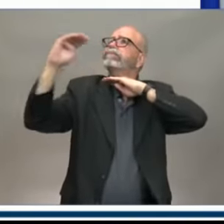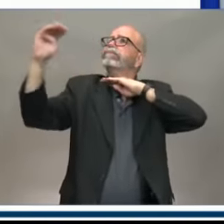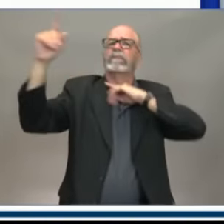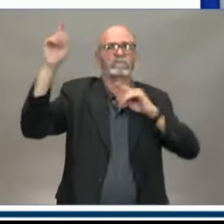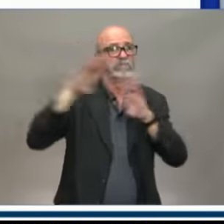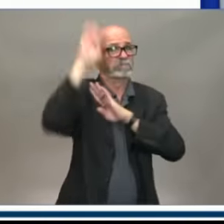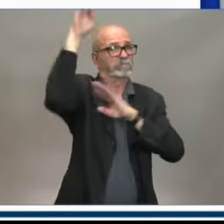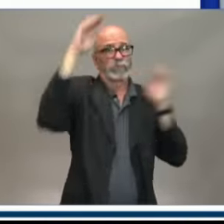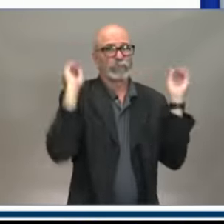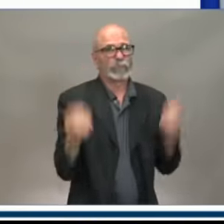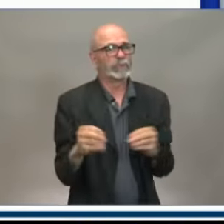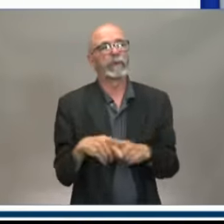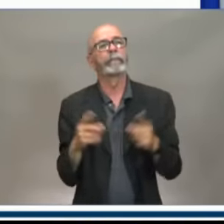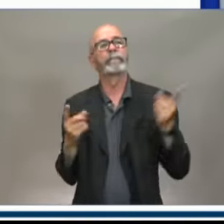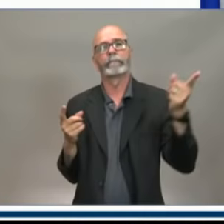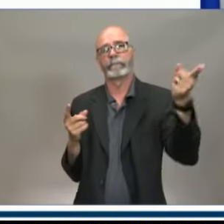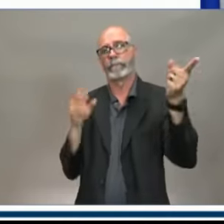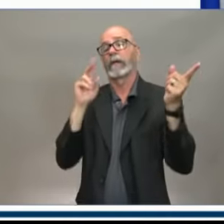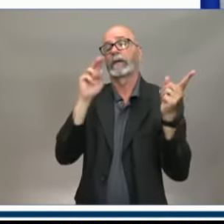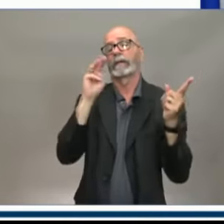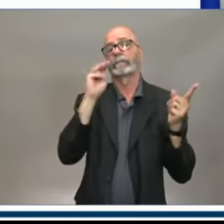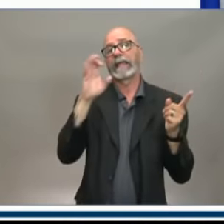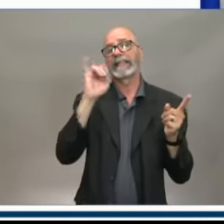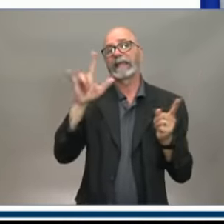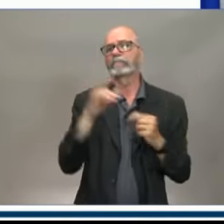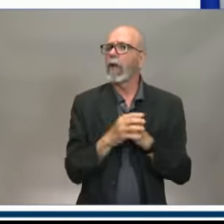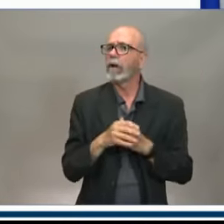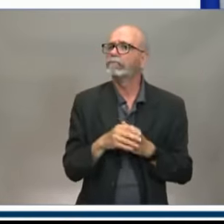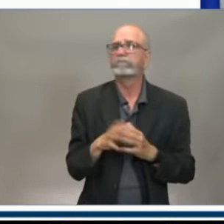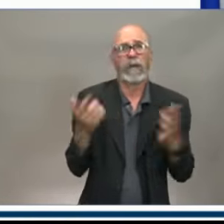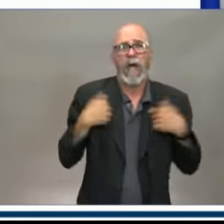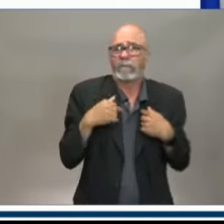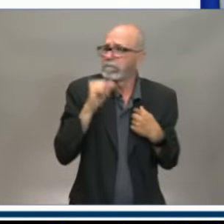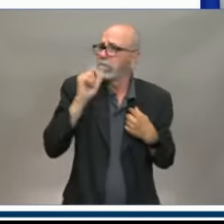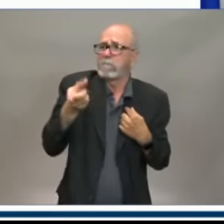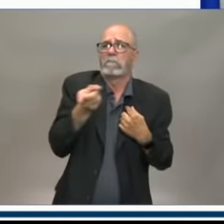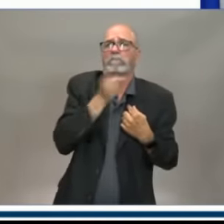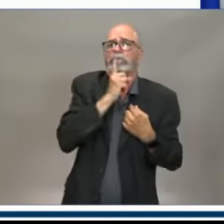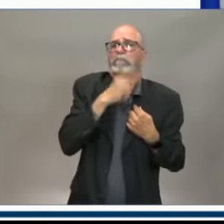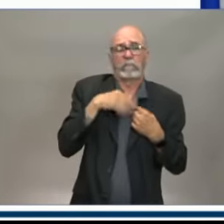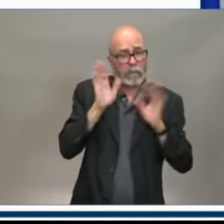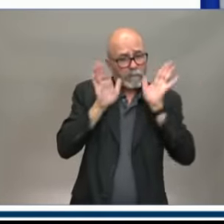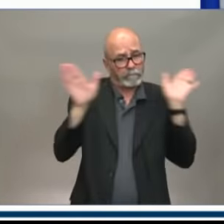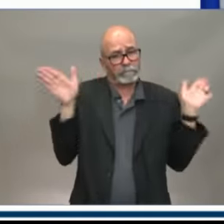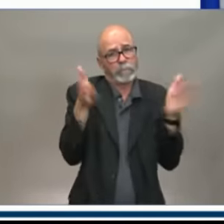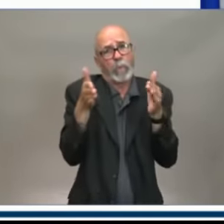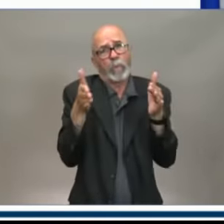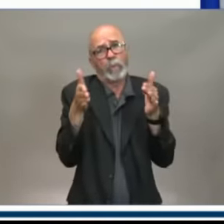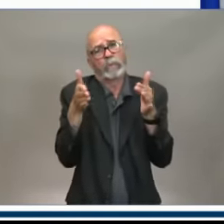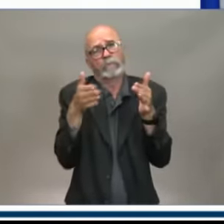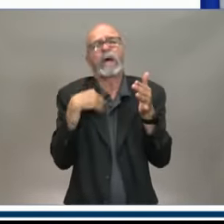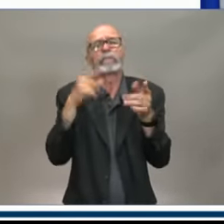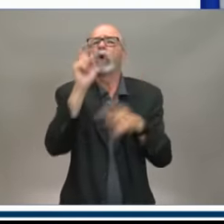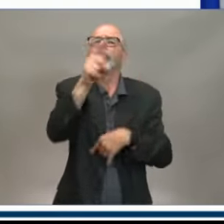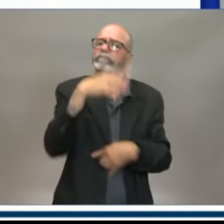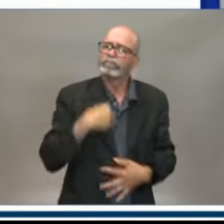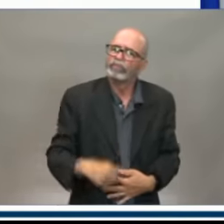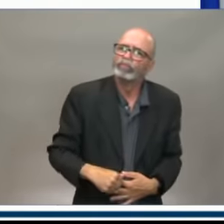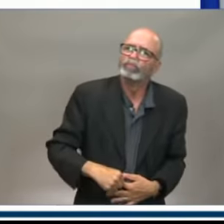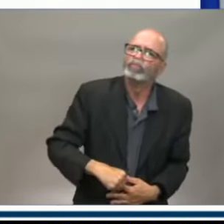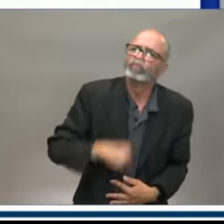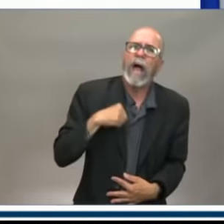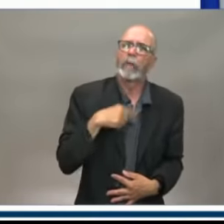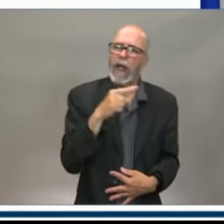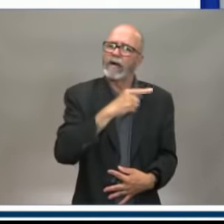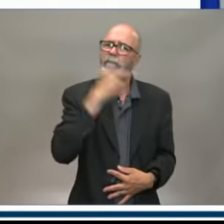fact of the matter is there hasn't been a focus solely on Metro. There's no question we should be proud of our capital city and the growth that we've seen here.